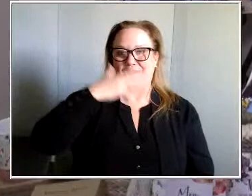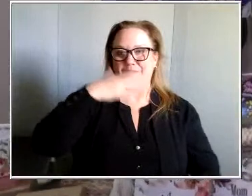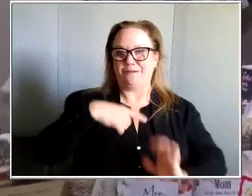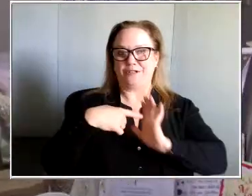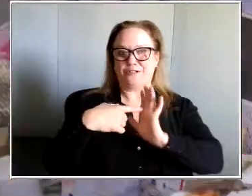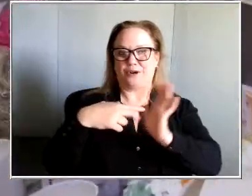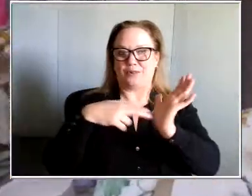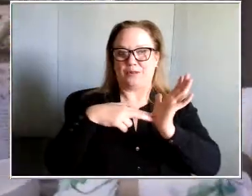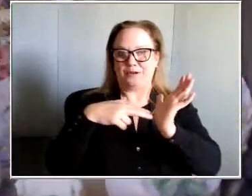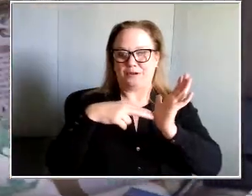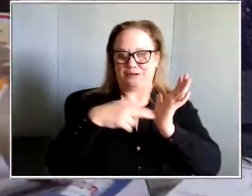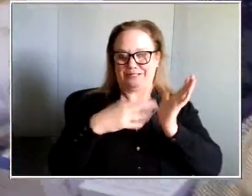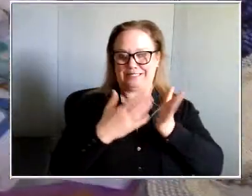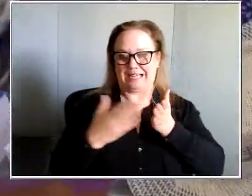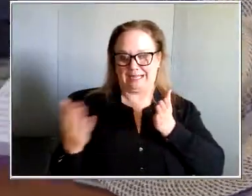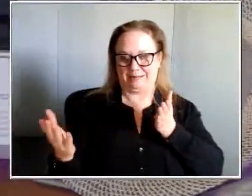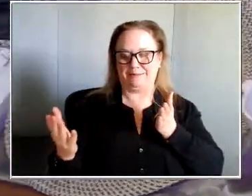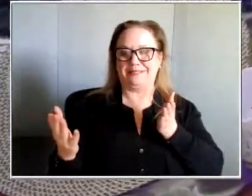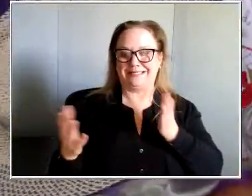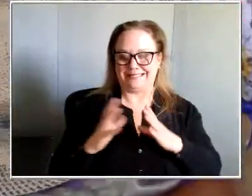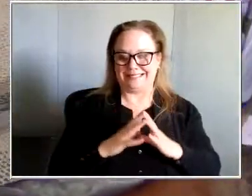nurses' items.